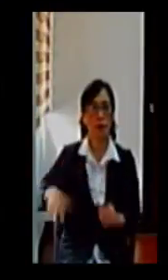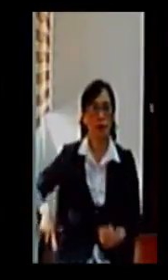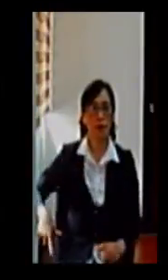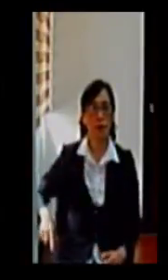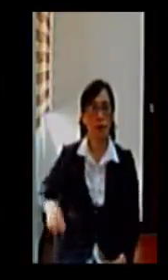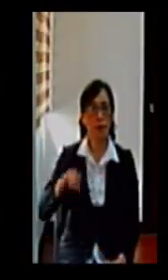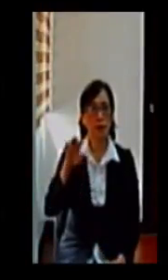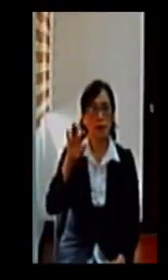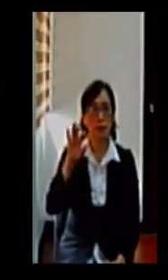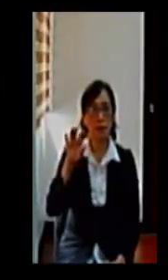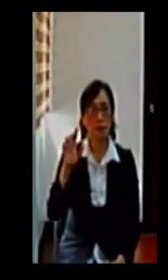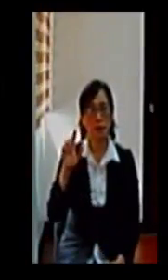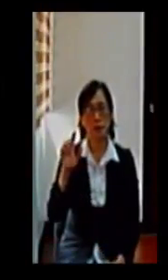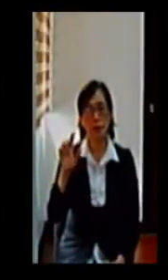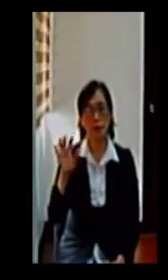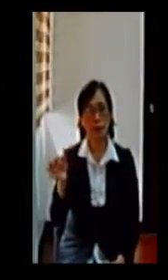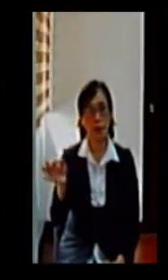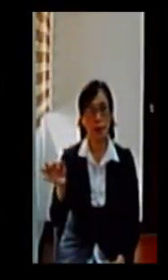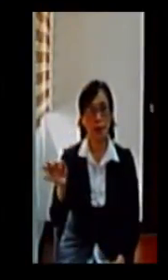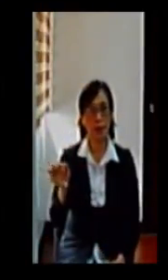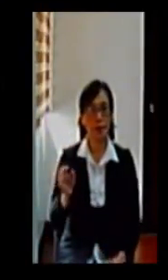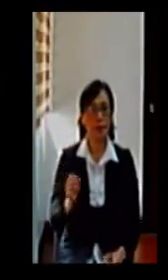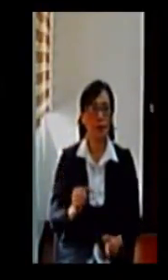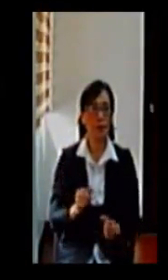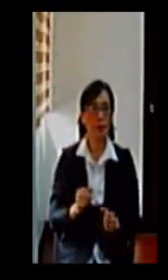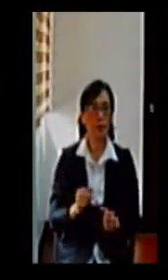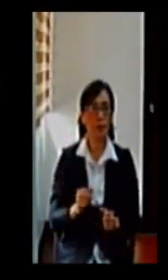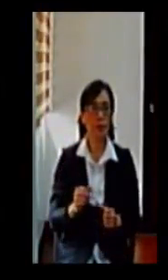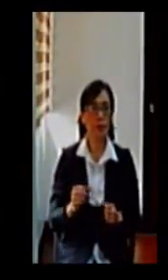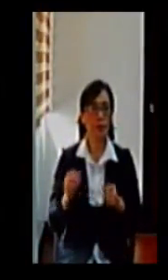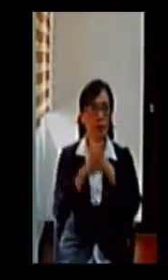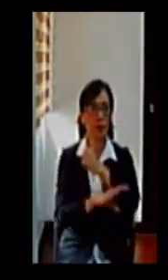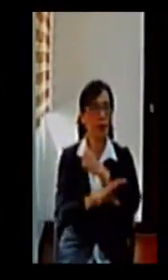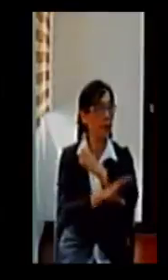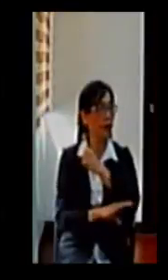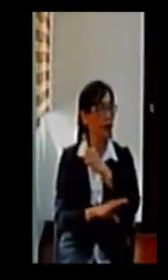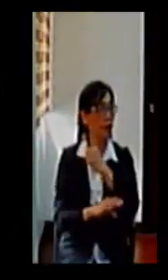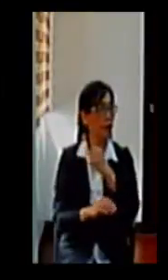were running around the country looking at,